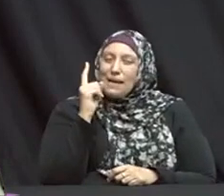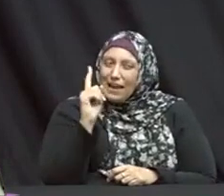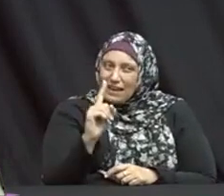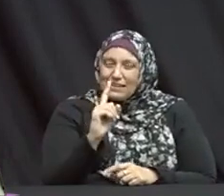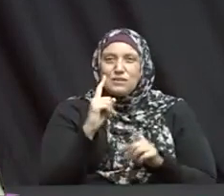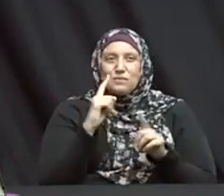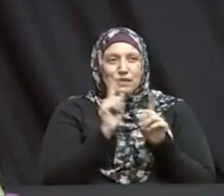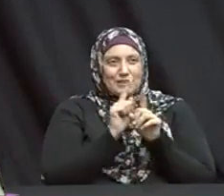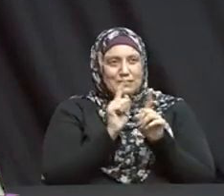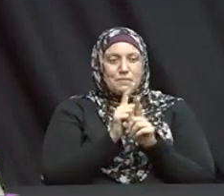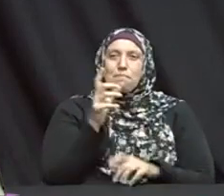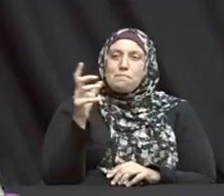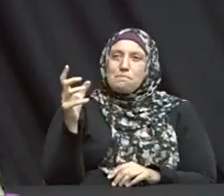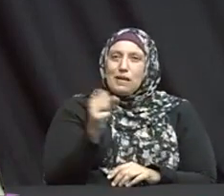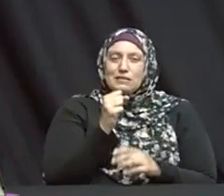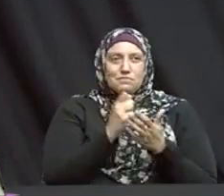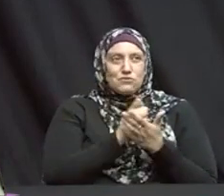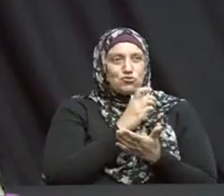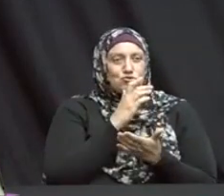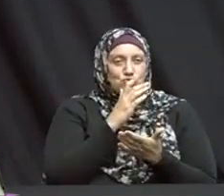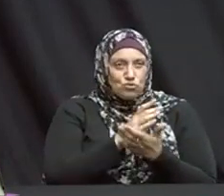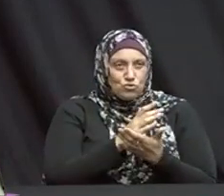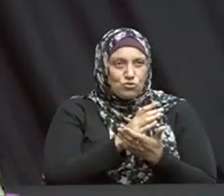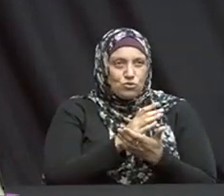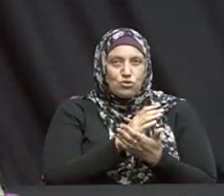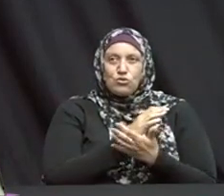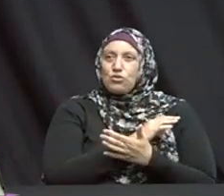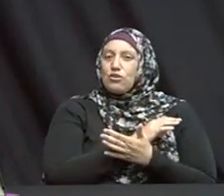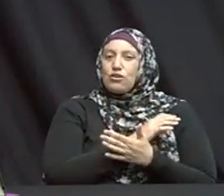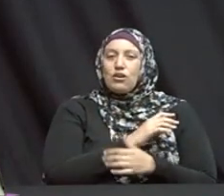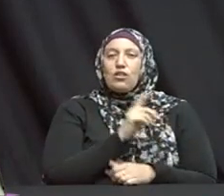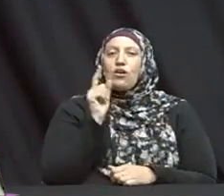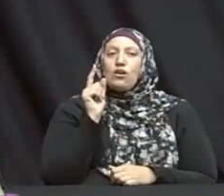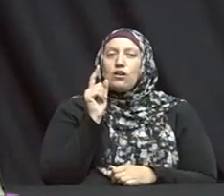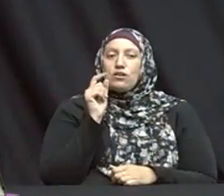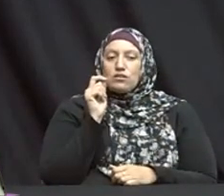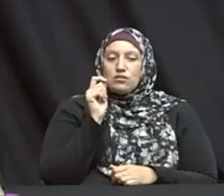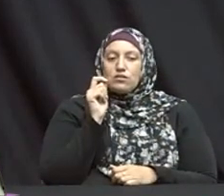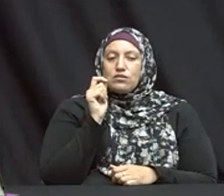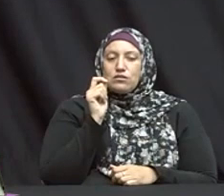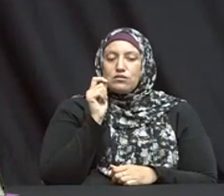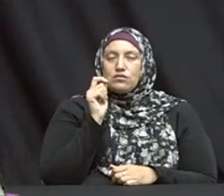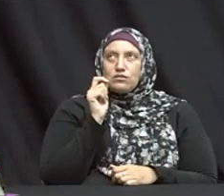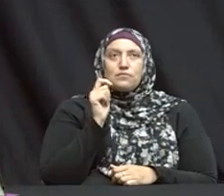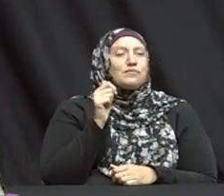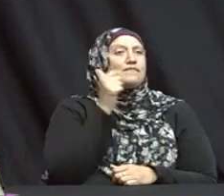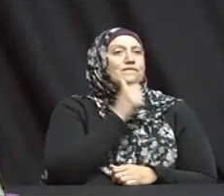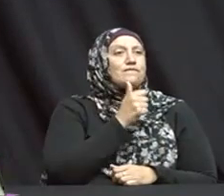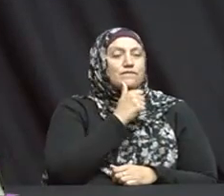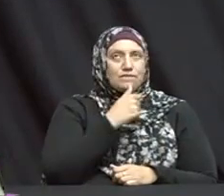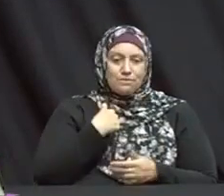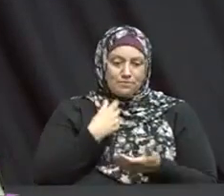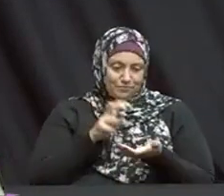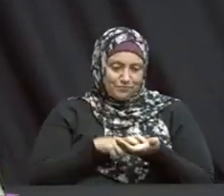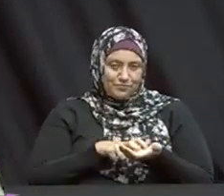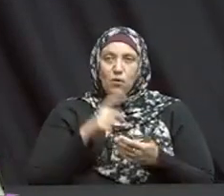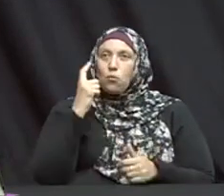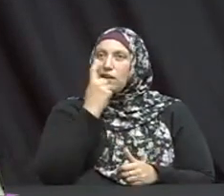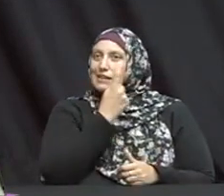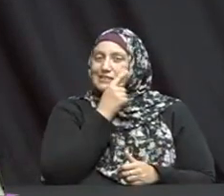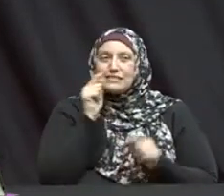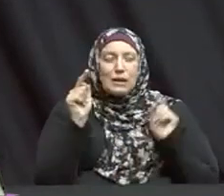two or neither of the two witnesses are disqualified from signing the will, and persons who fall into that category are